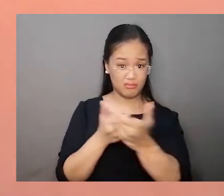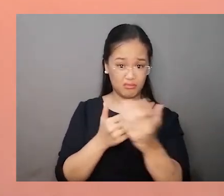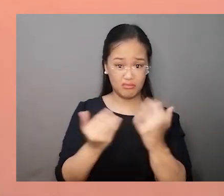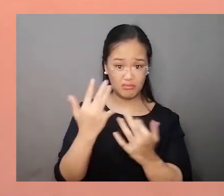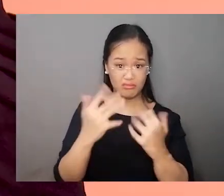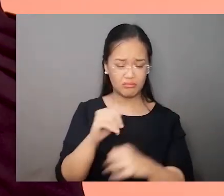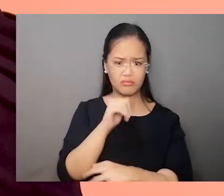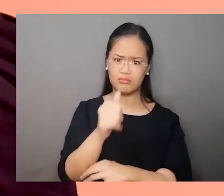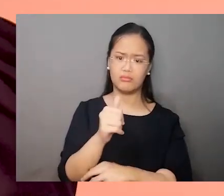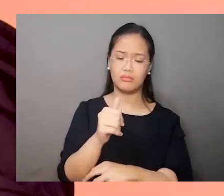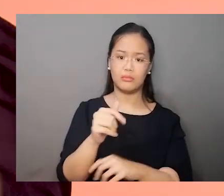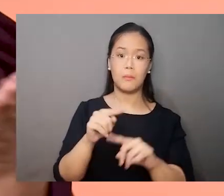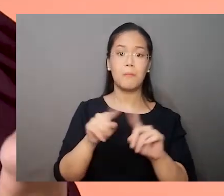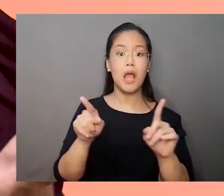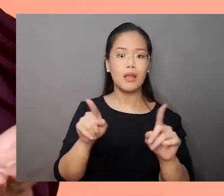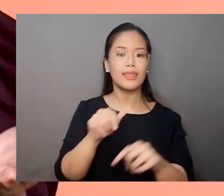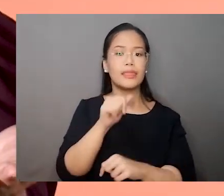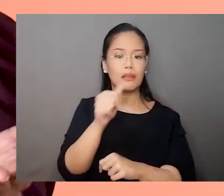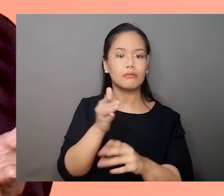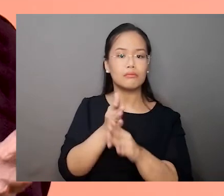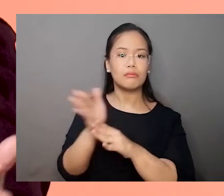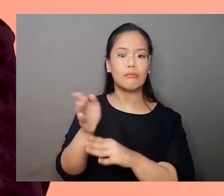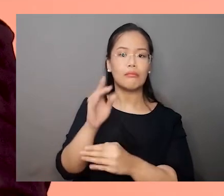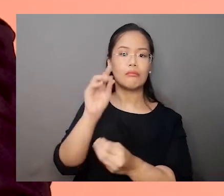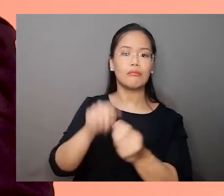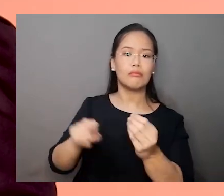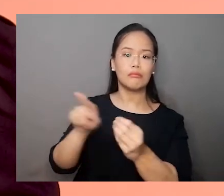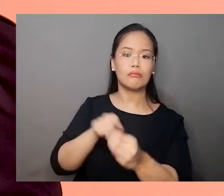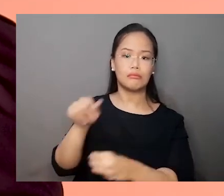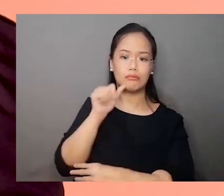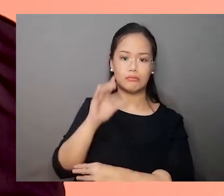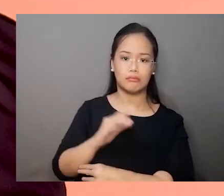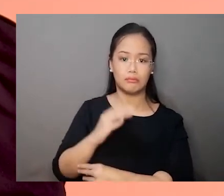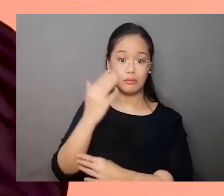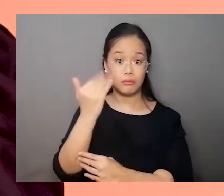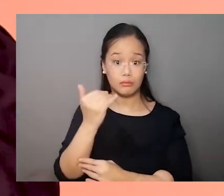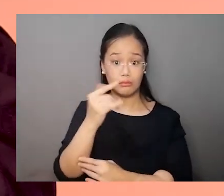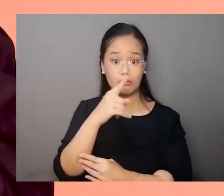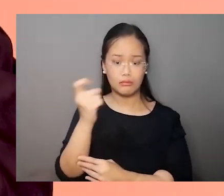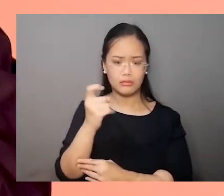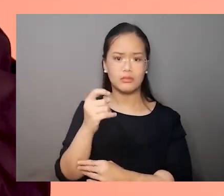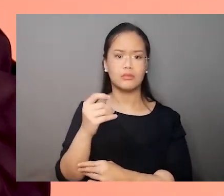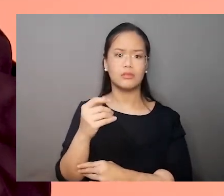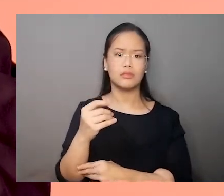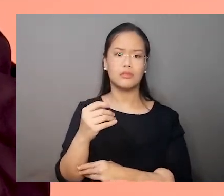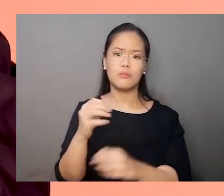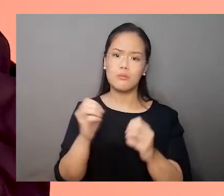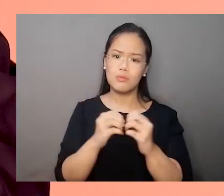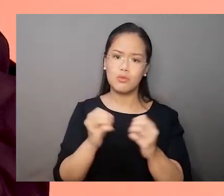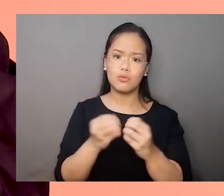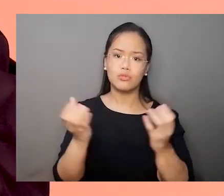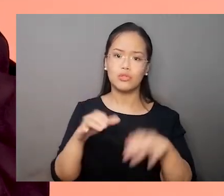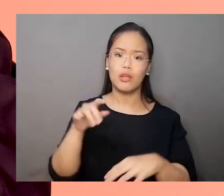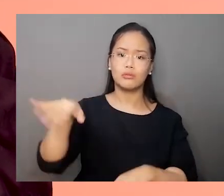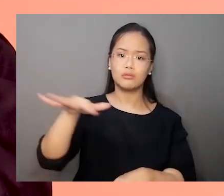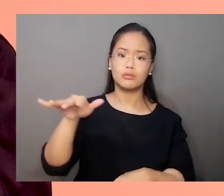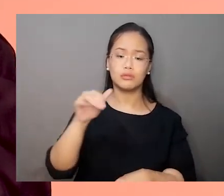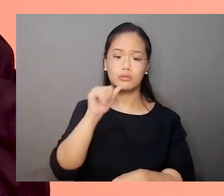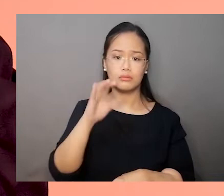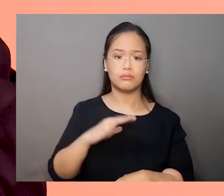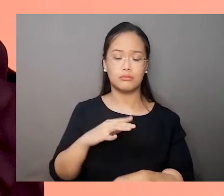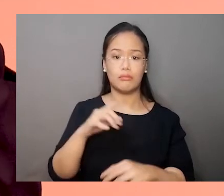against women, since on the average, more women applicants would be excluded than men. Though